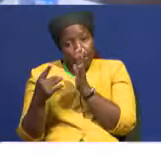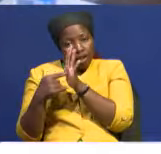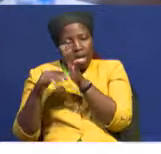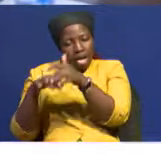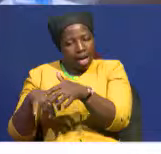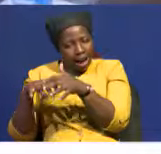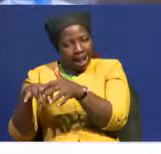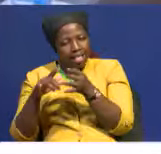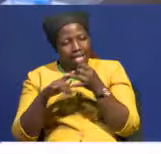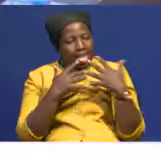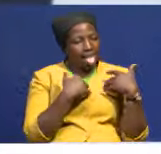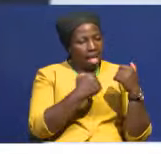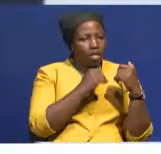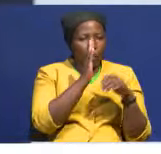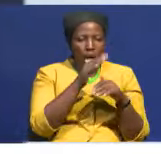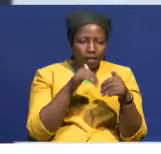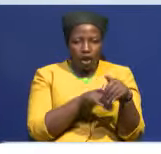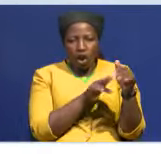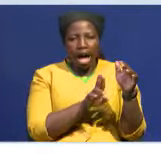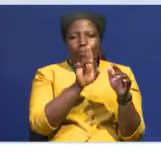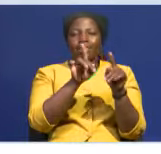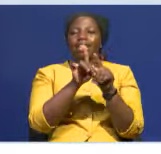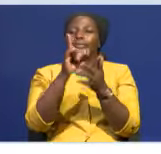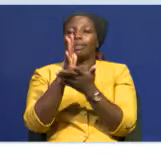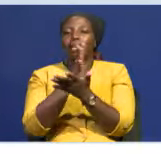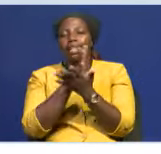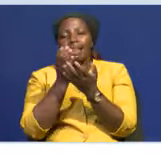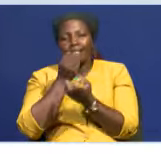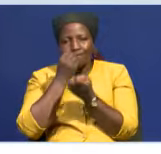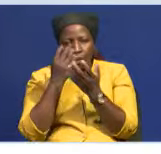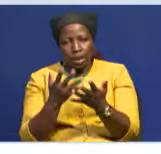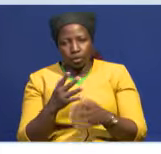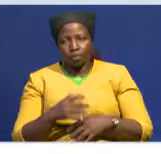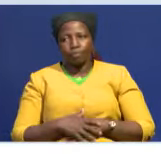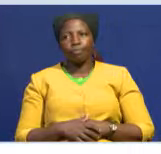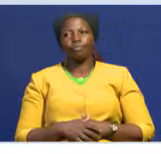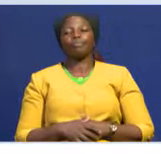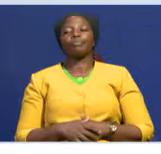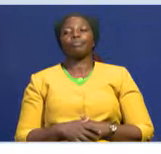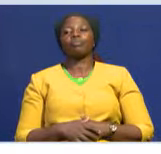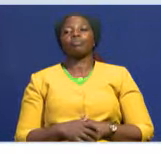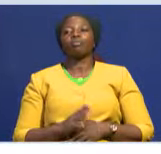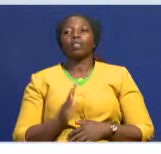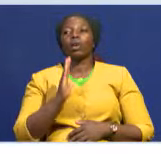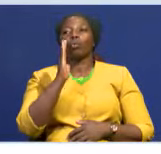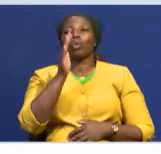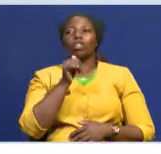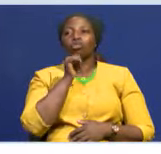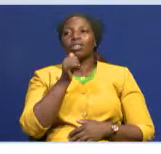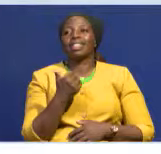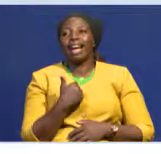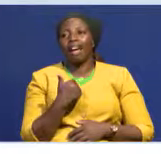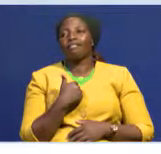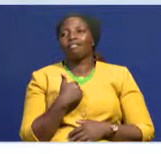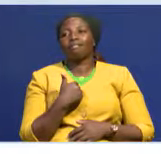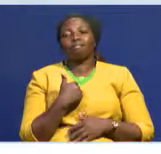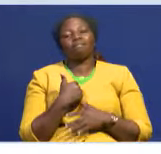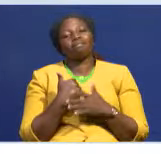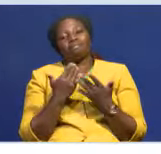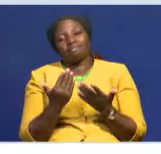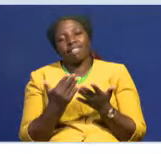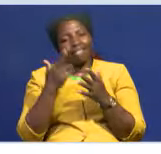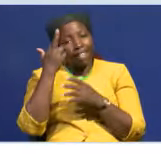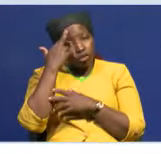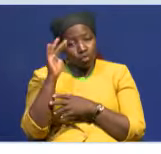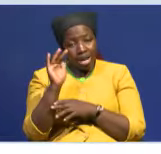will track and share information. We will no longer have any justification of asking the people to physically visit government